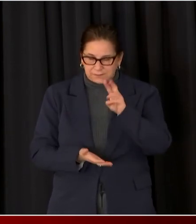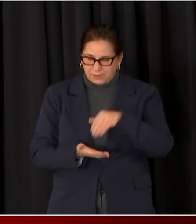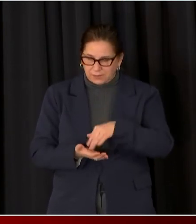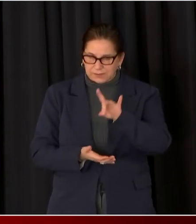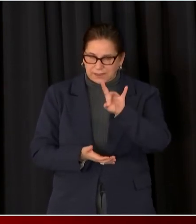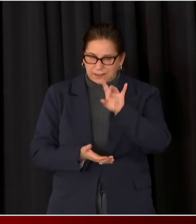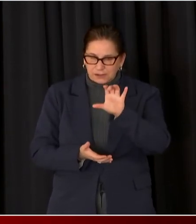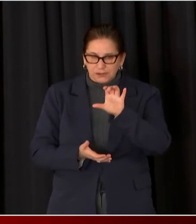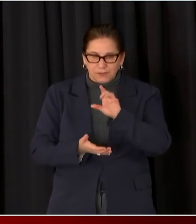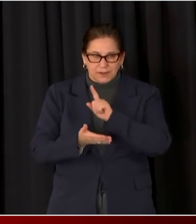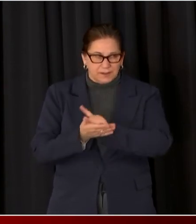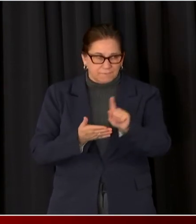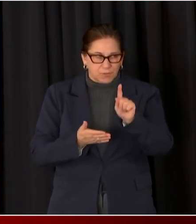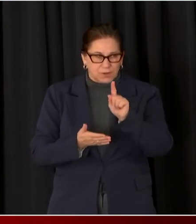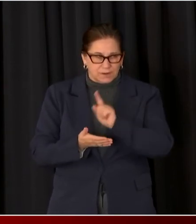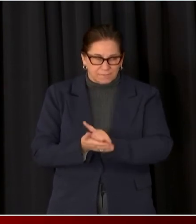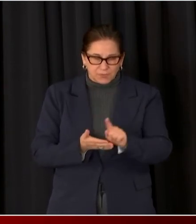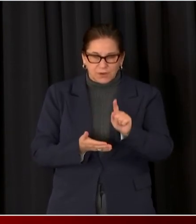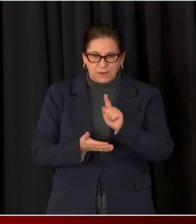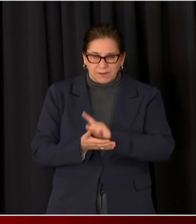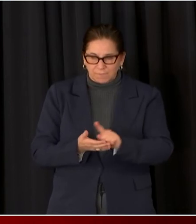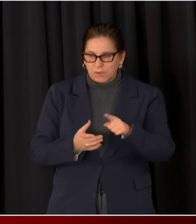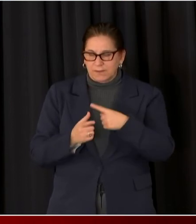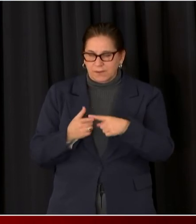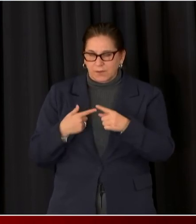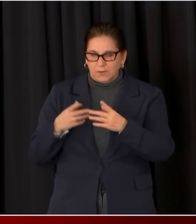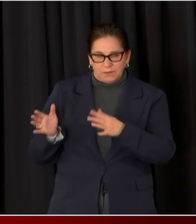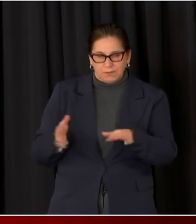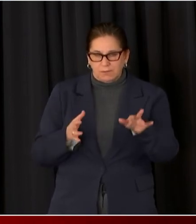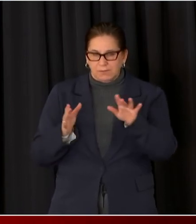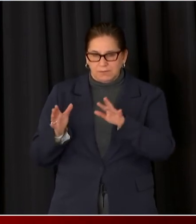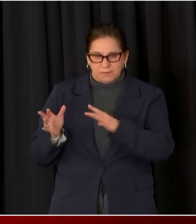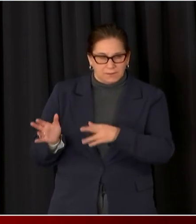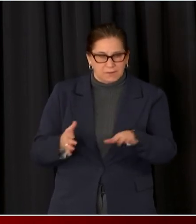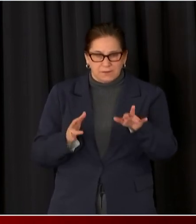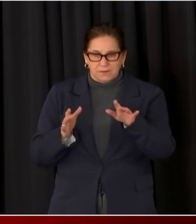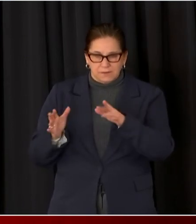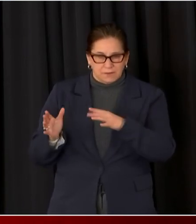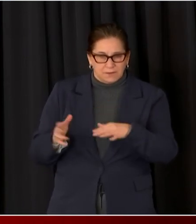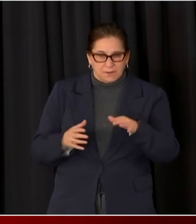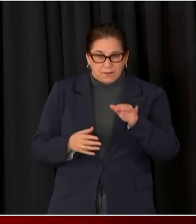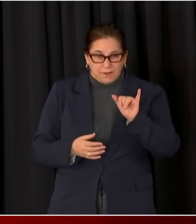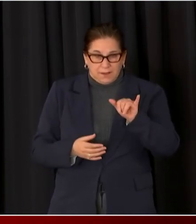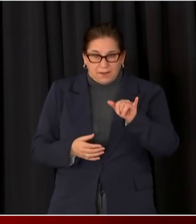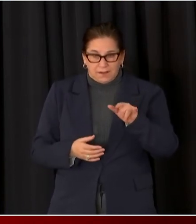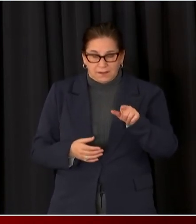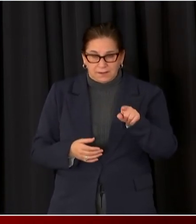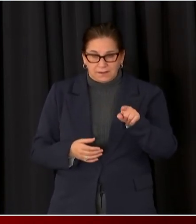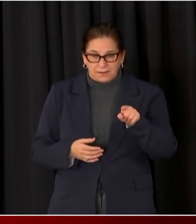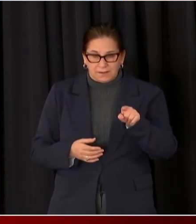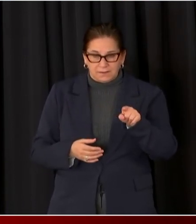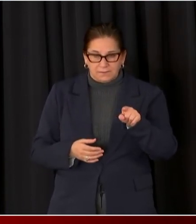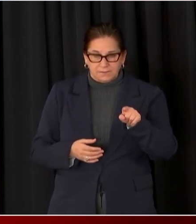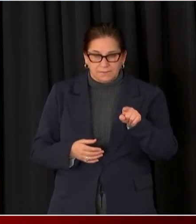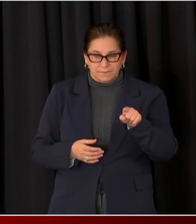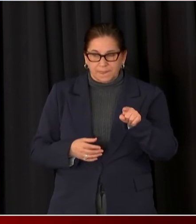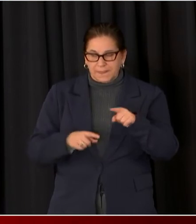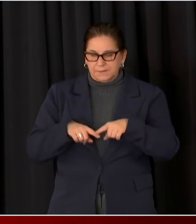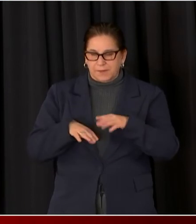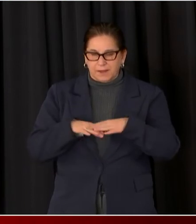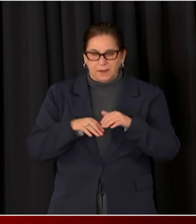lot of factors that determine how quickly we can move to phase 1B. And so if the federal government, everybody